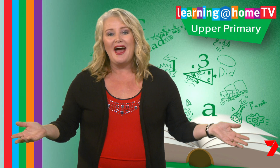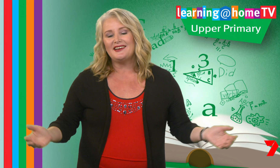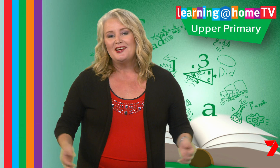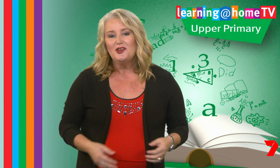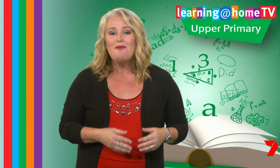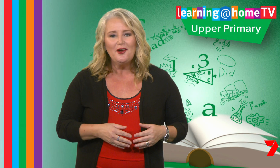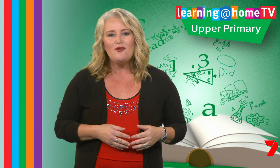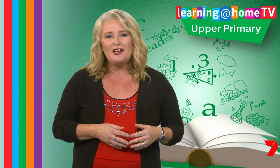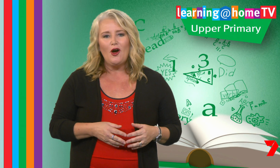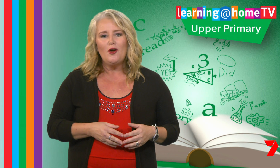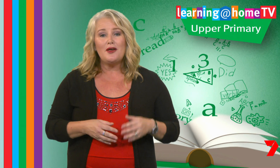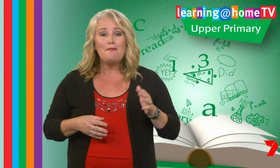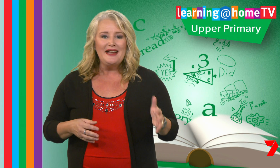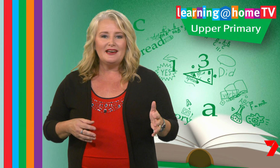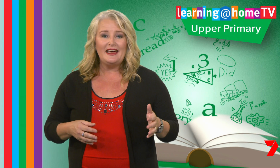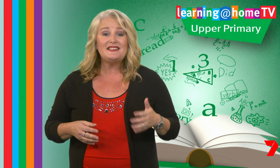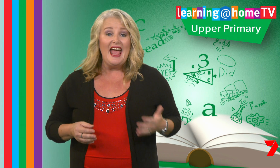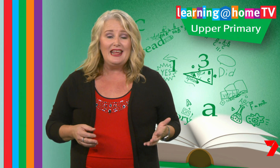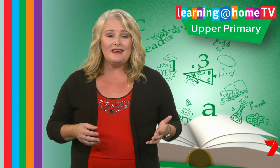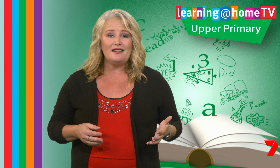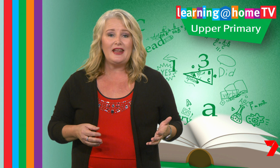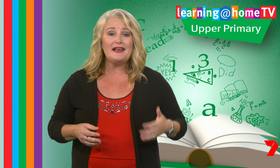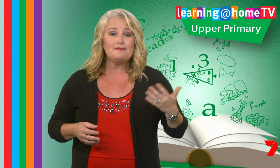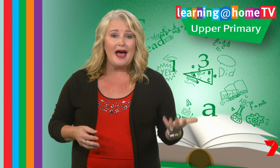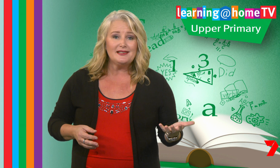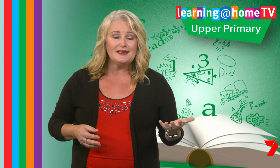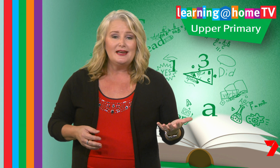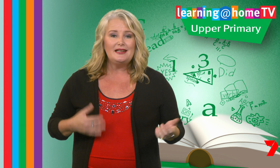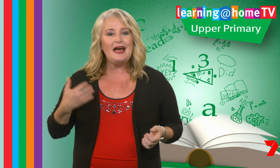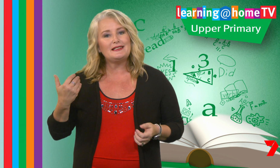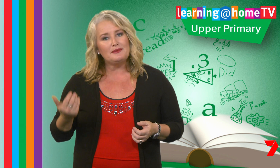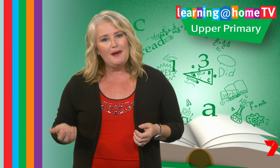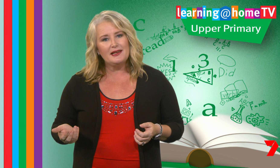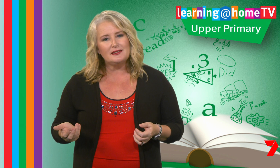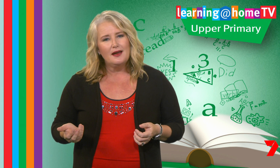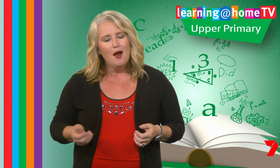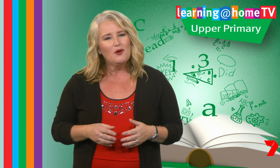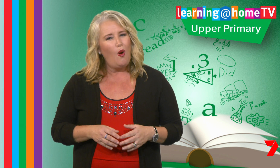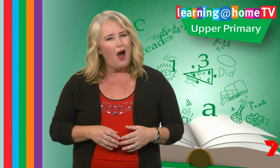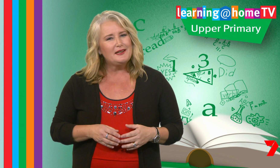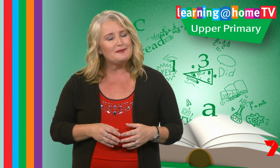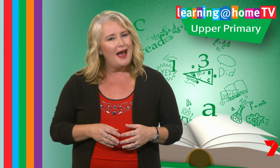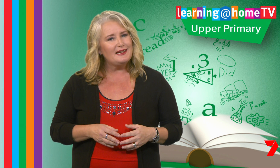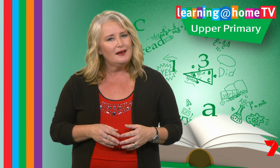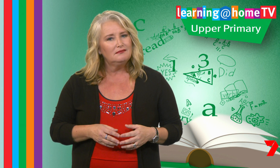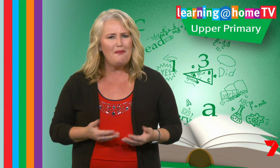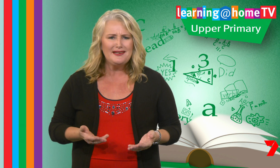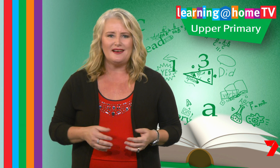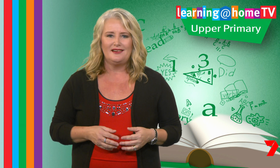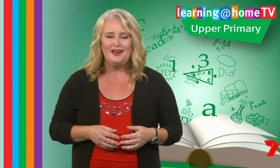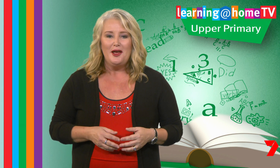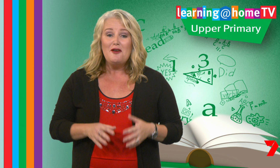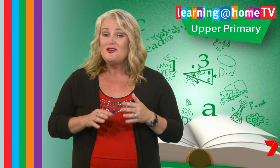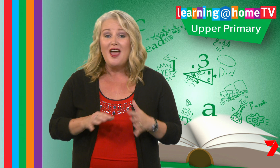Welcome back. You might already know that matter is anything that has mass and takes up space. But why does matter